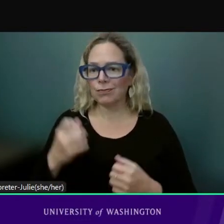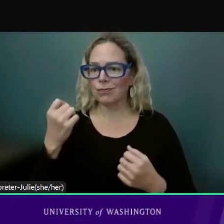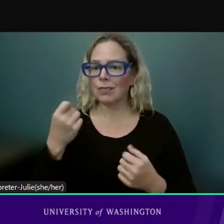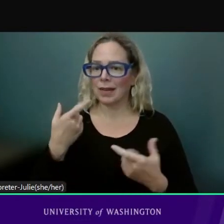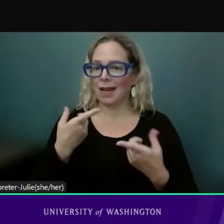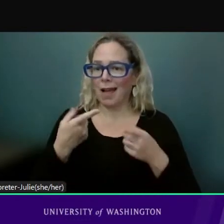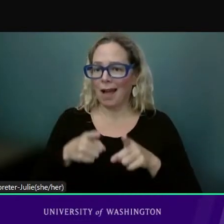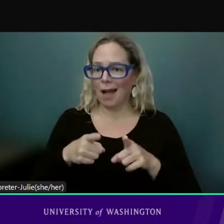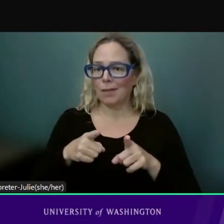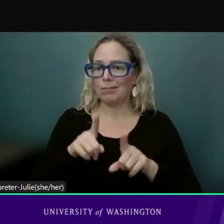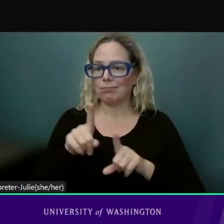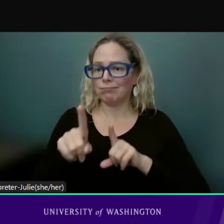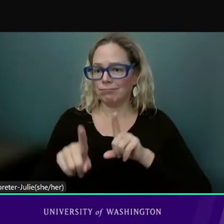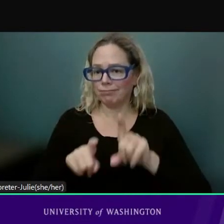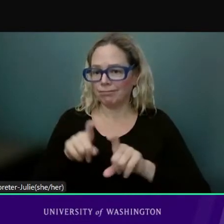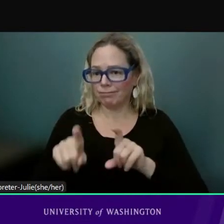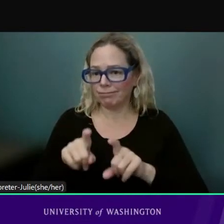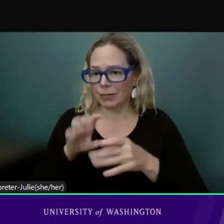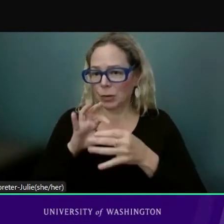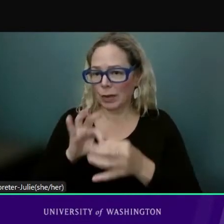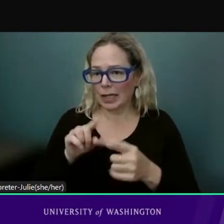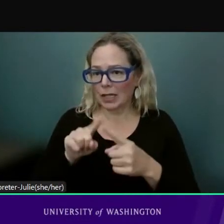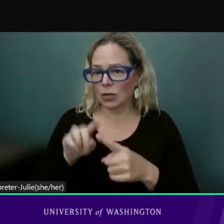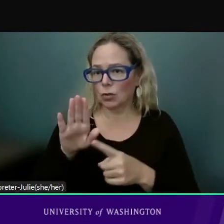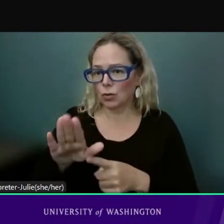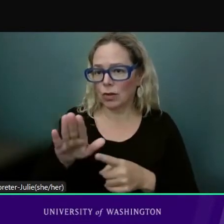areas. Next slide, please.